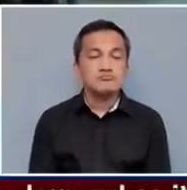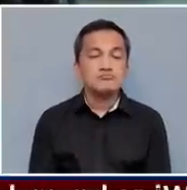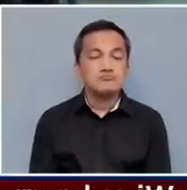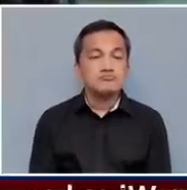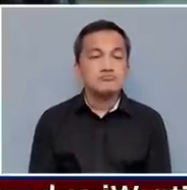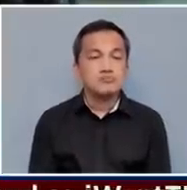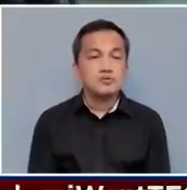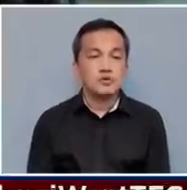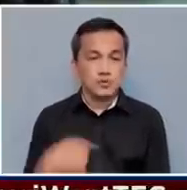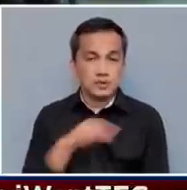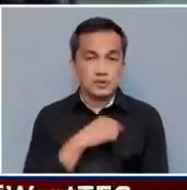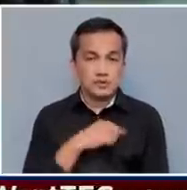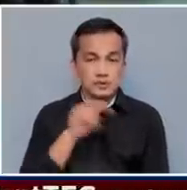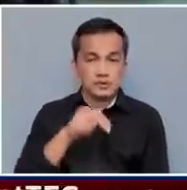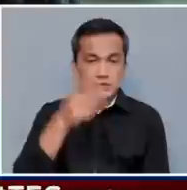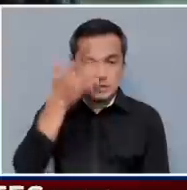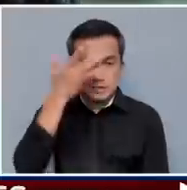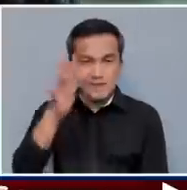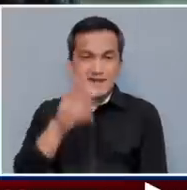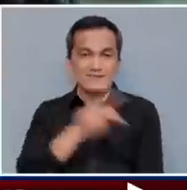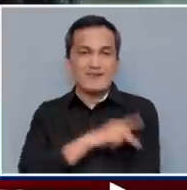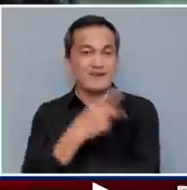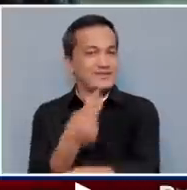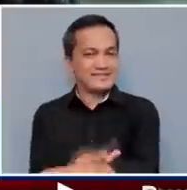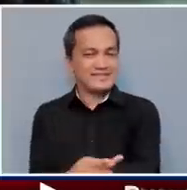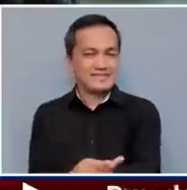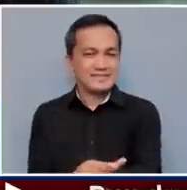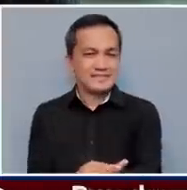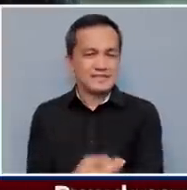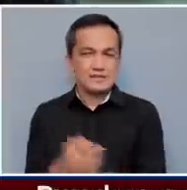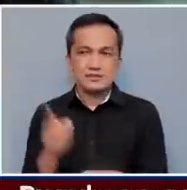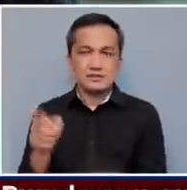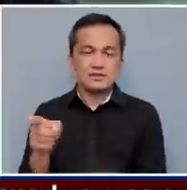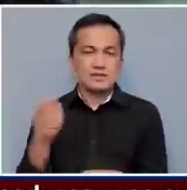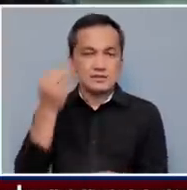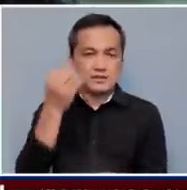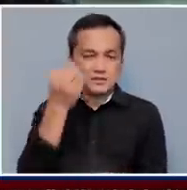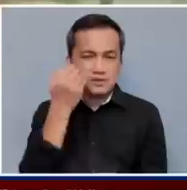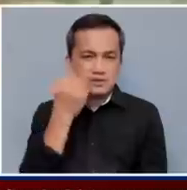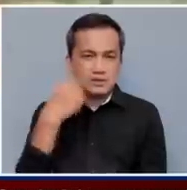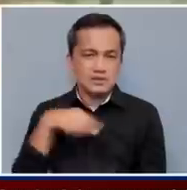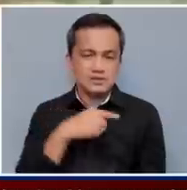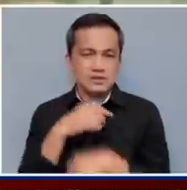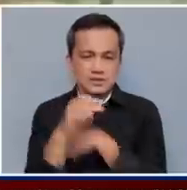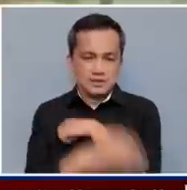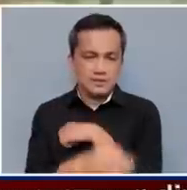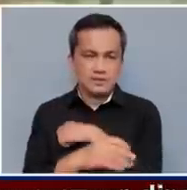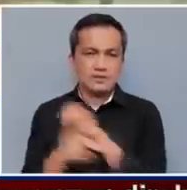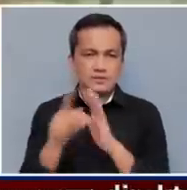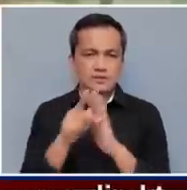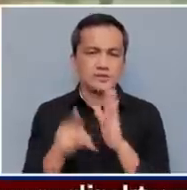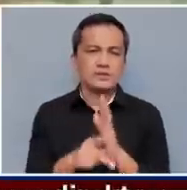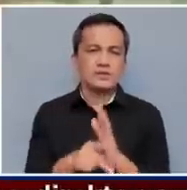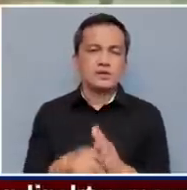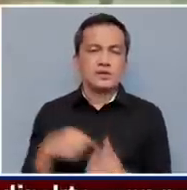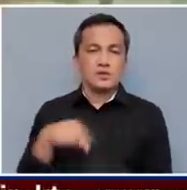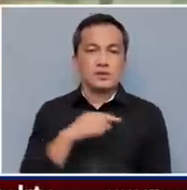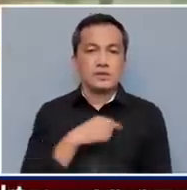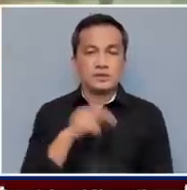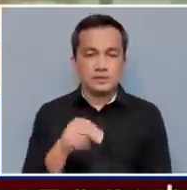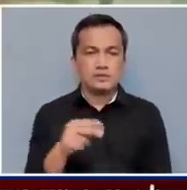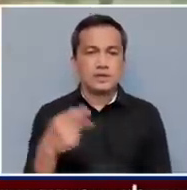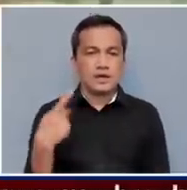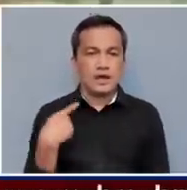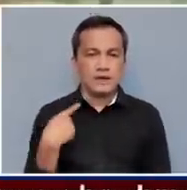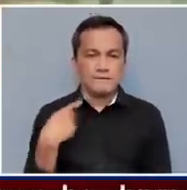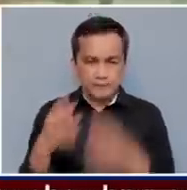we need also smart power. This is lacking in, when it comes to our foreign policy. We need to have